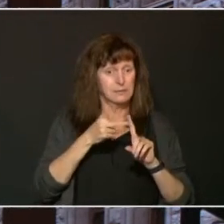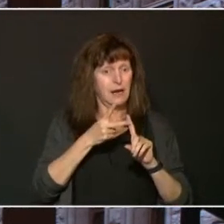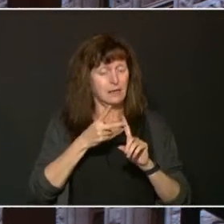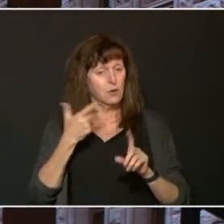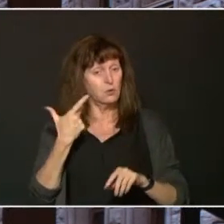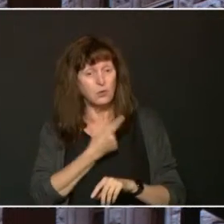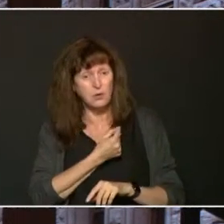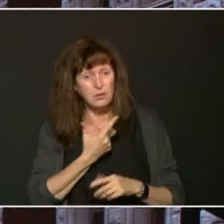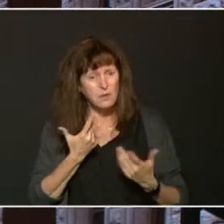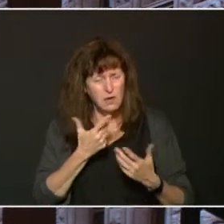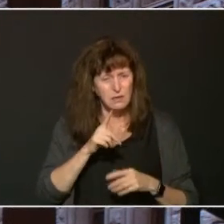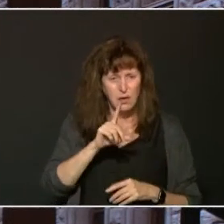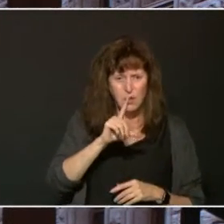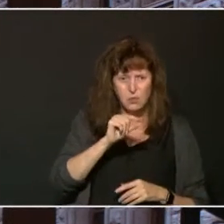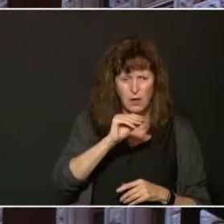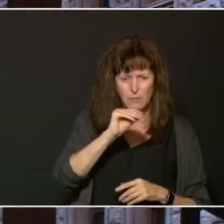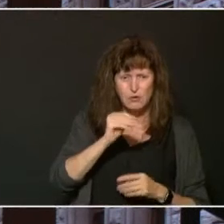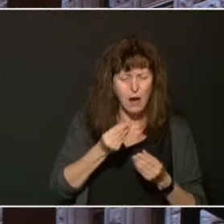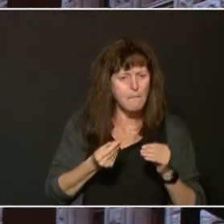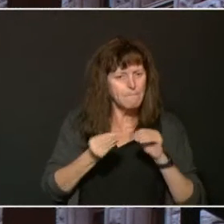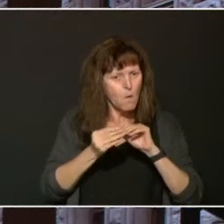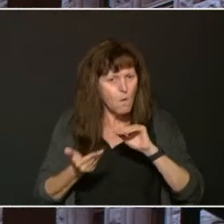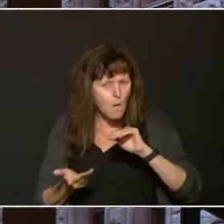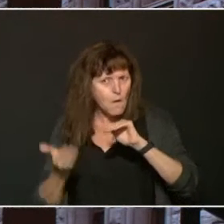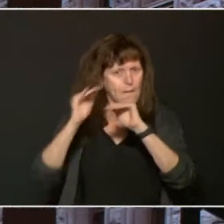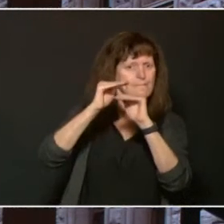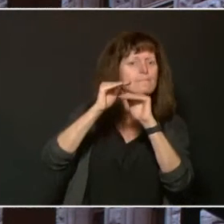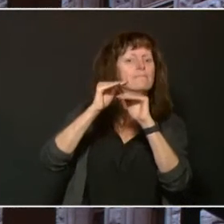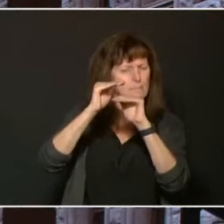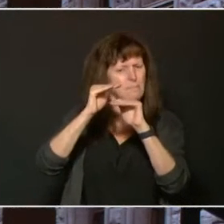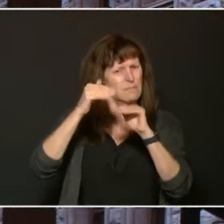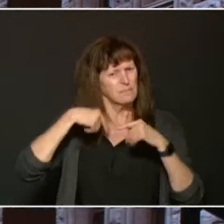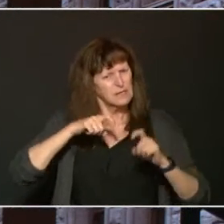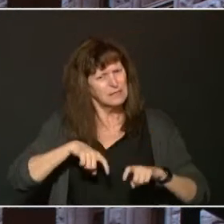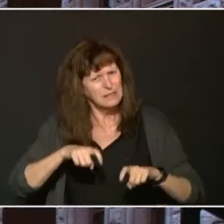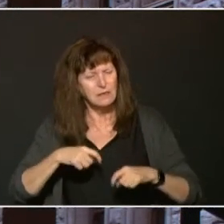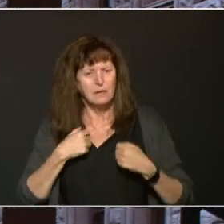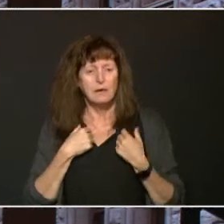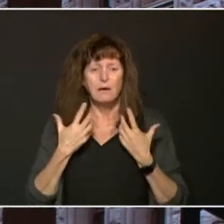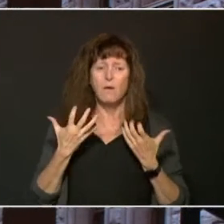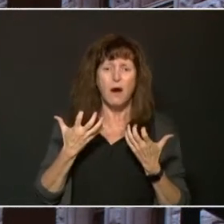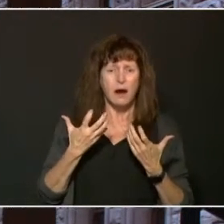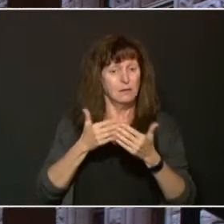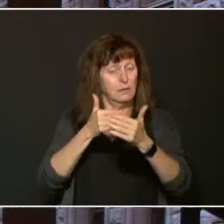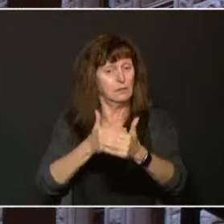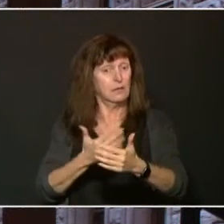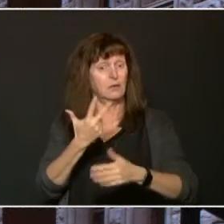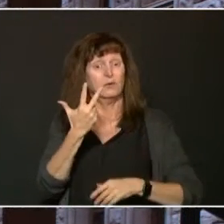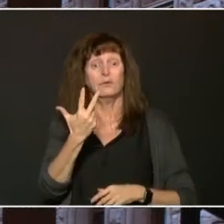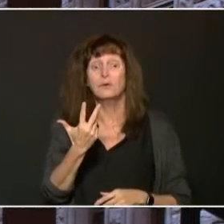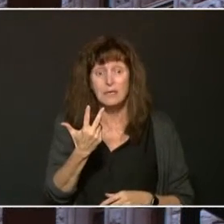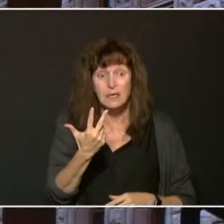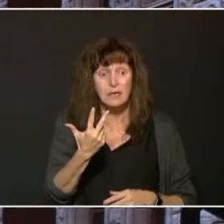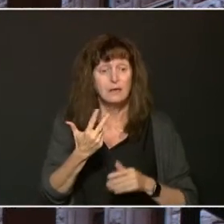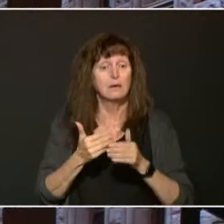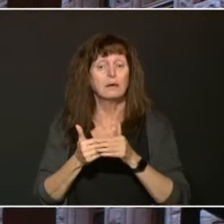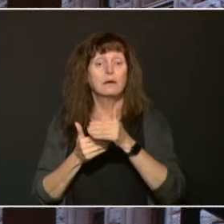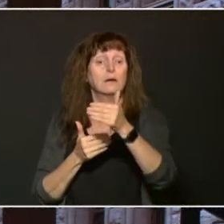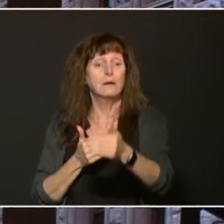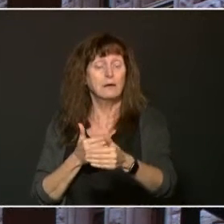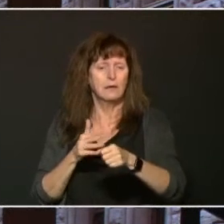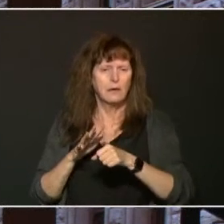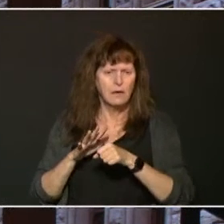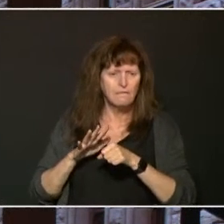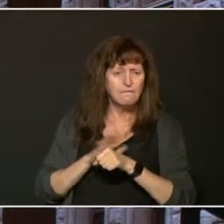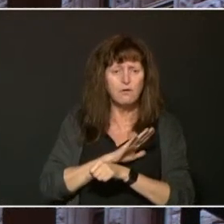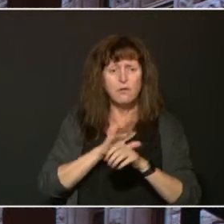all Ontarians. If we want to move safely and effectively through step 3 to a complete reopening of our economy, we've got our work cut